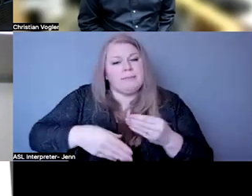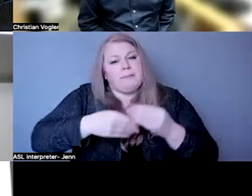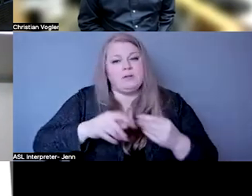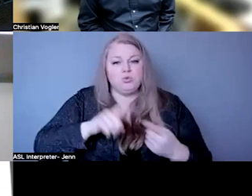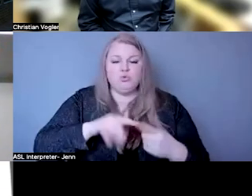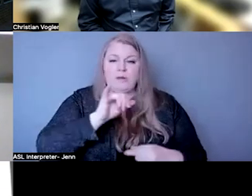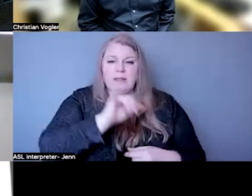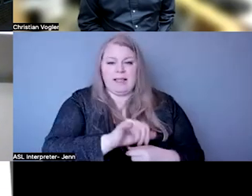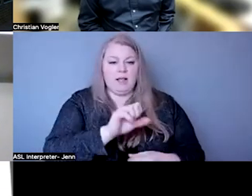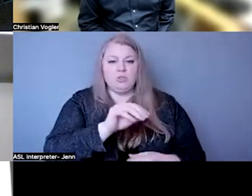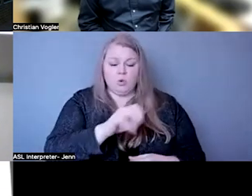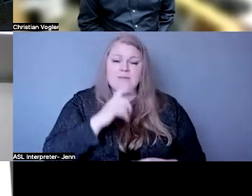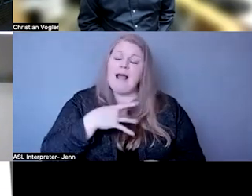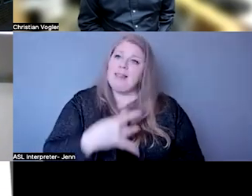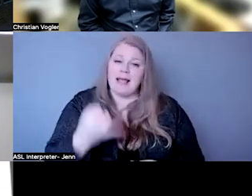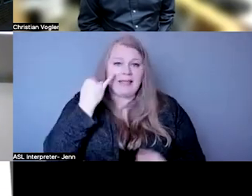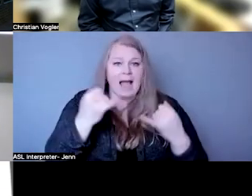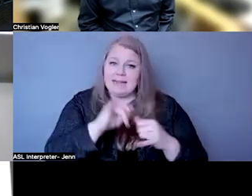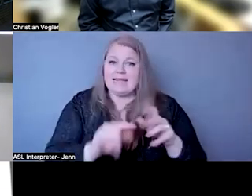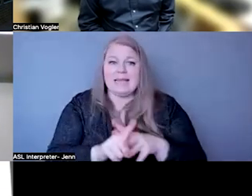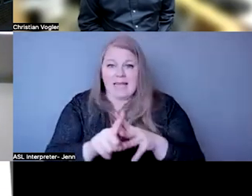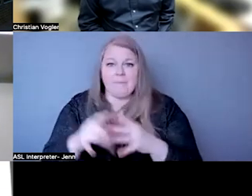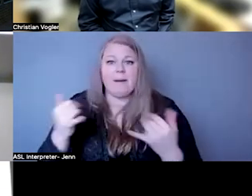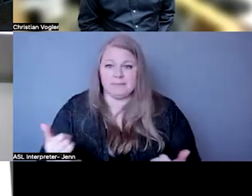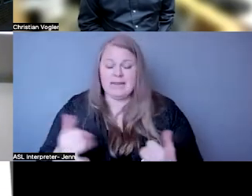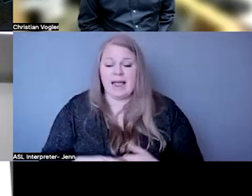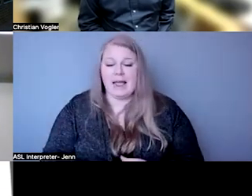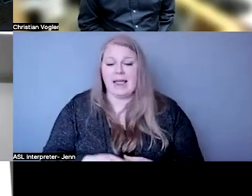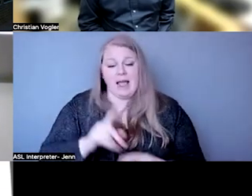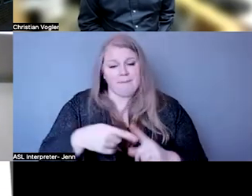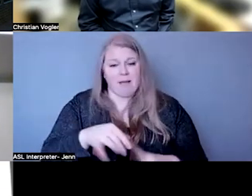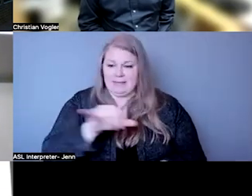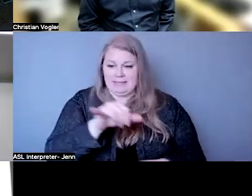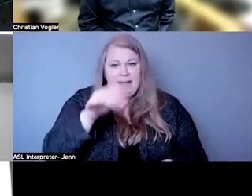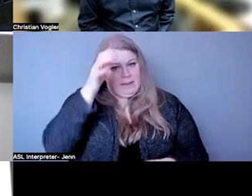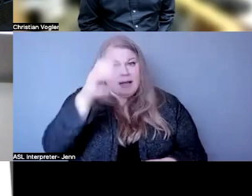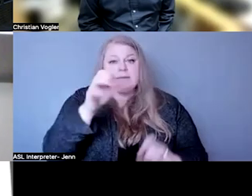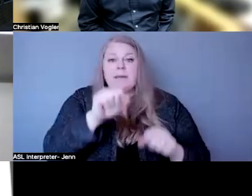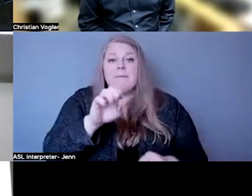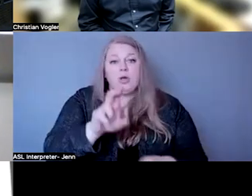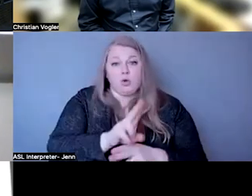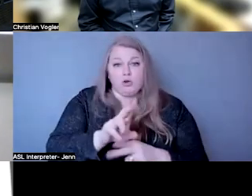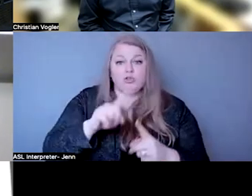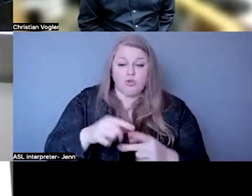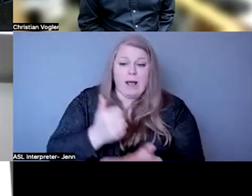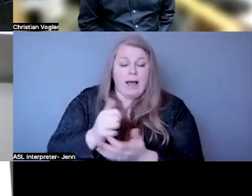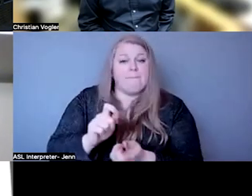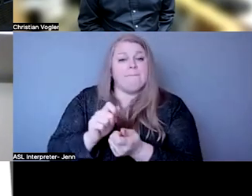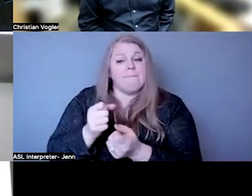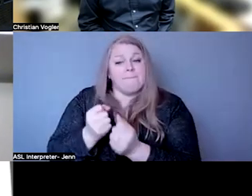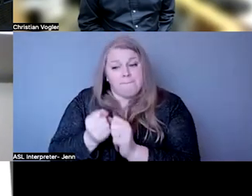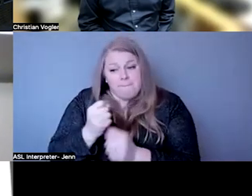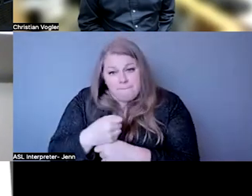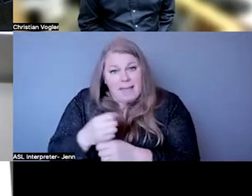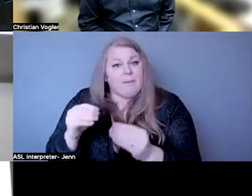at source. I love the ideas that came up today about these same concepts could also be used to help make more things accessible